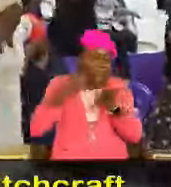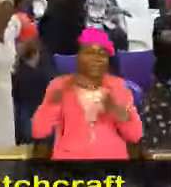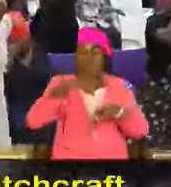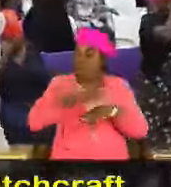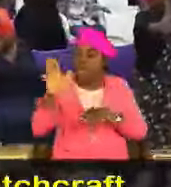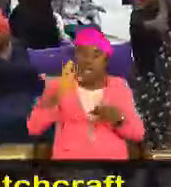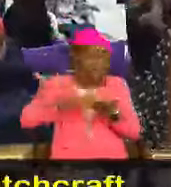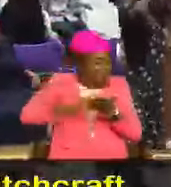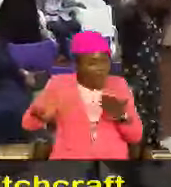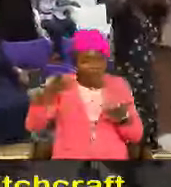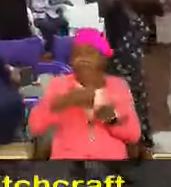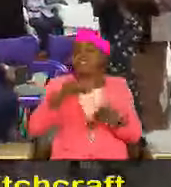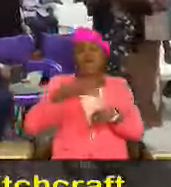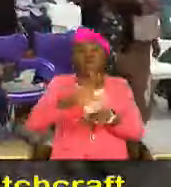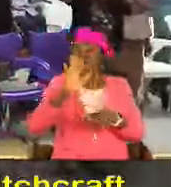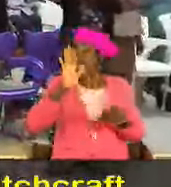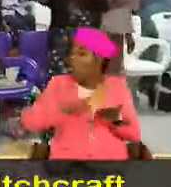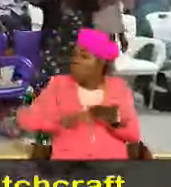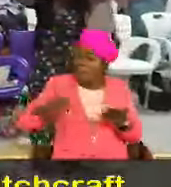Jesus